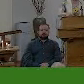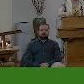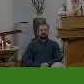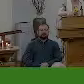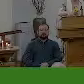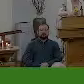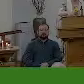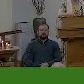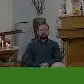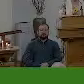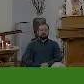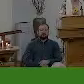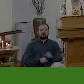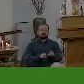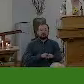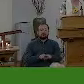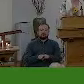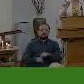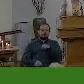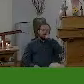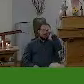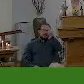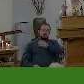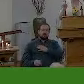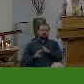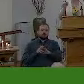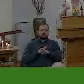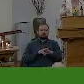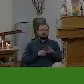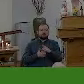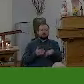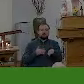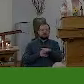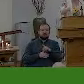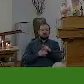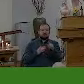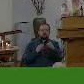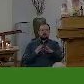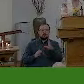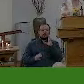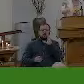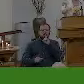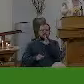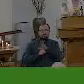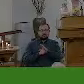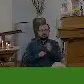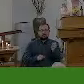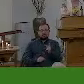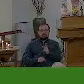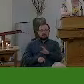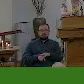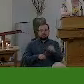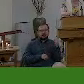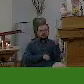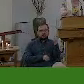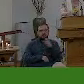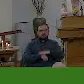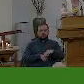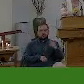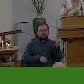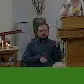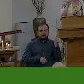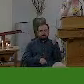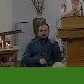Also, the men's retreat is next weekend, but they promise to be back here by noon on the 14th to be at